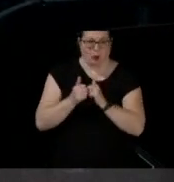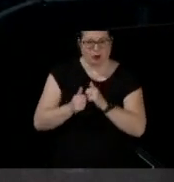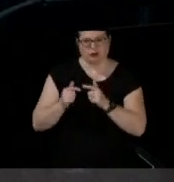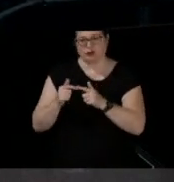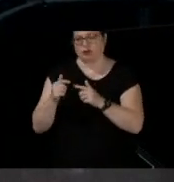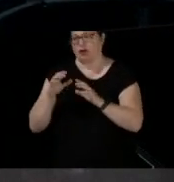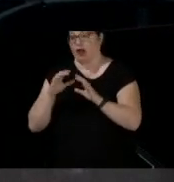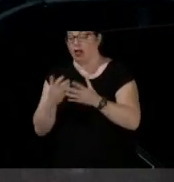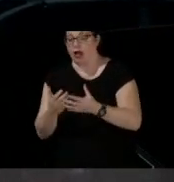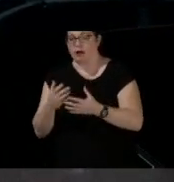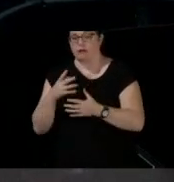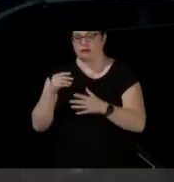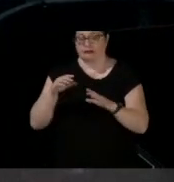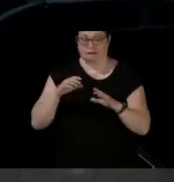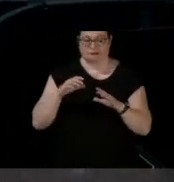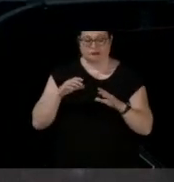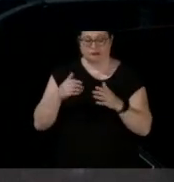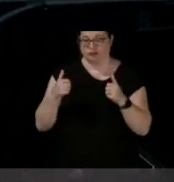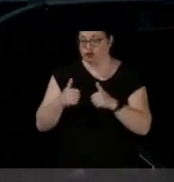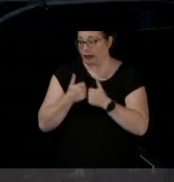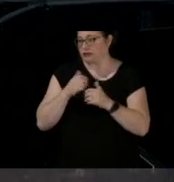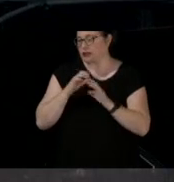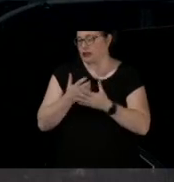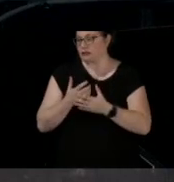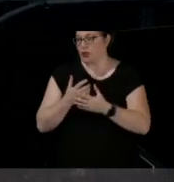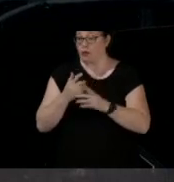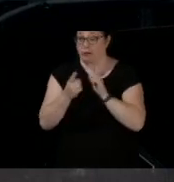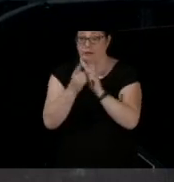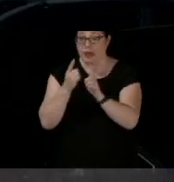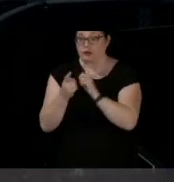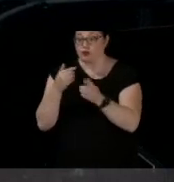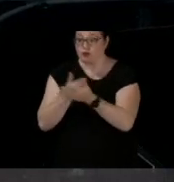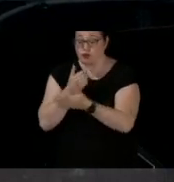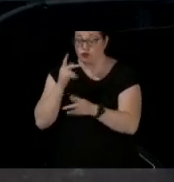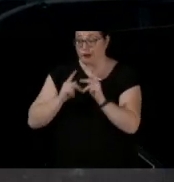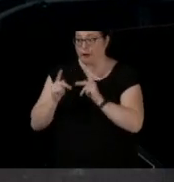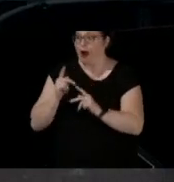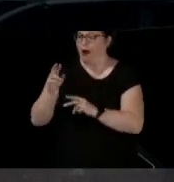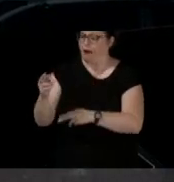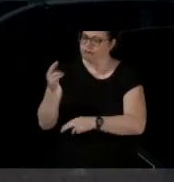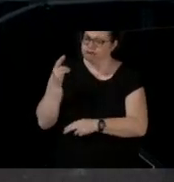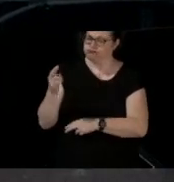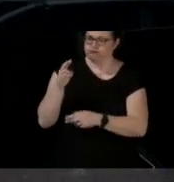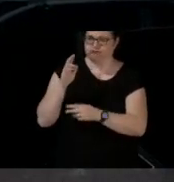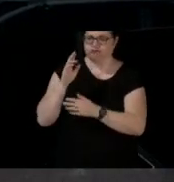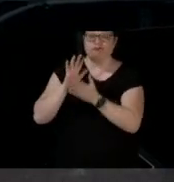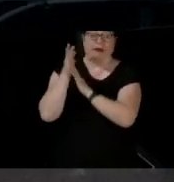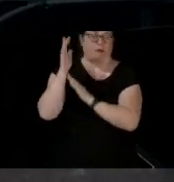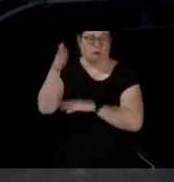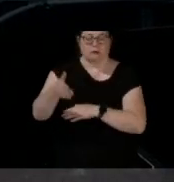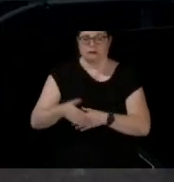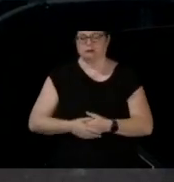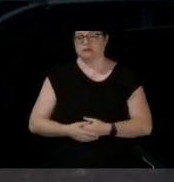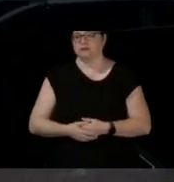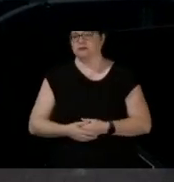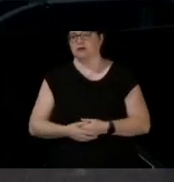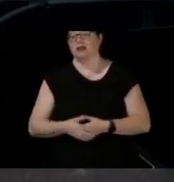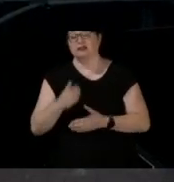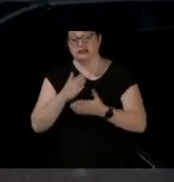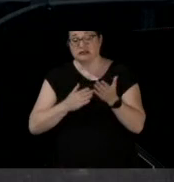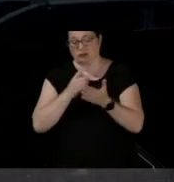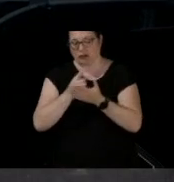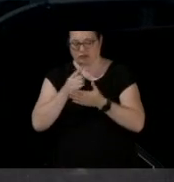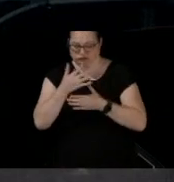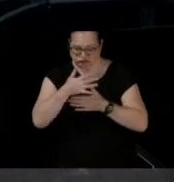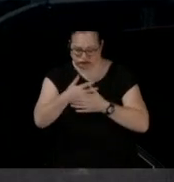challenging classes, we met many new faces who would soon become our best friends. Within a matter of weeks, life had begun to settle into